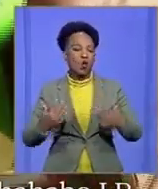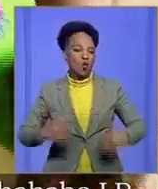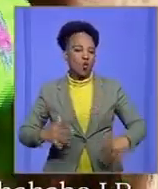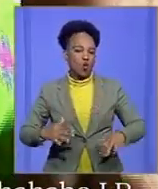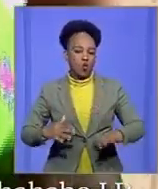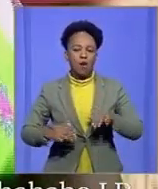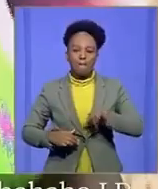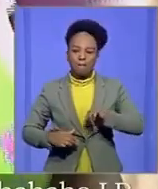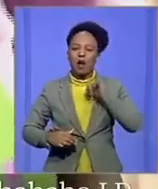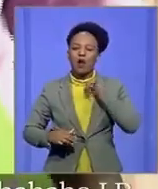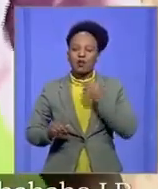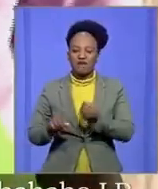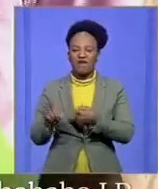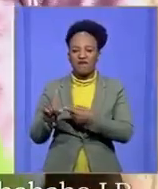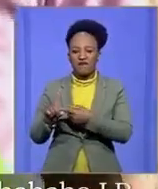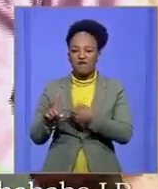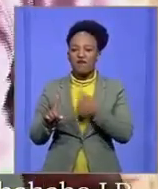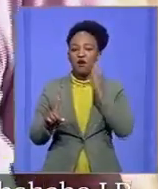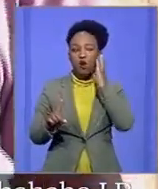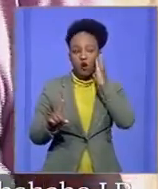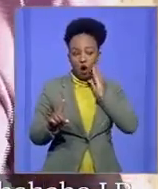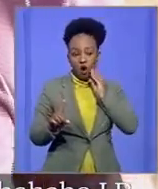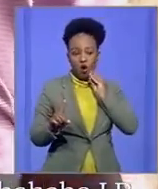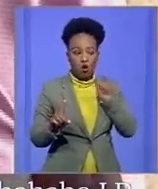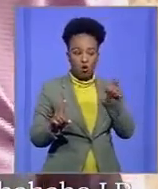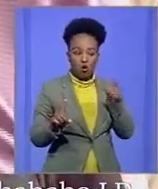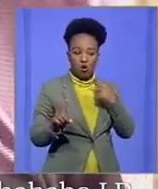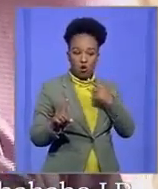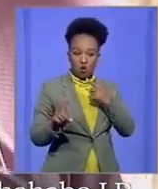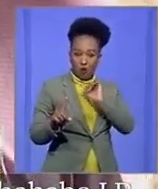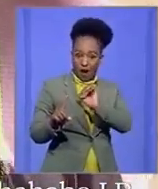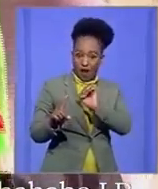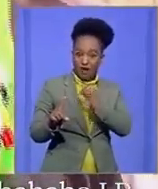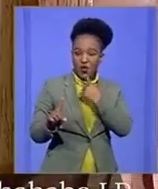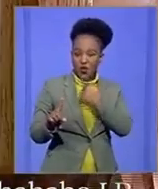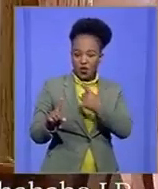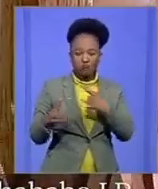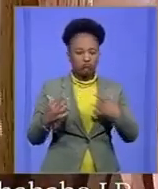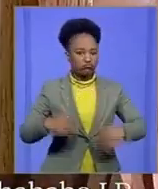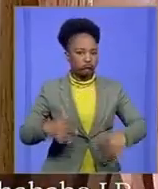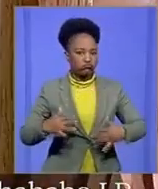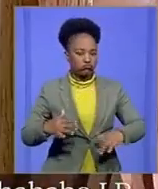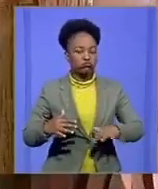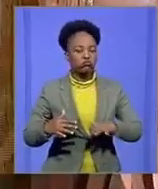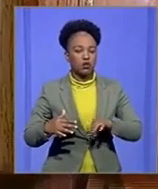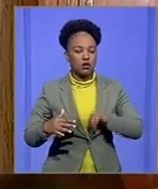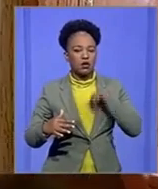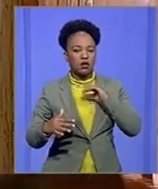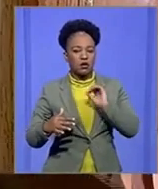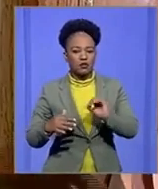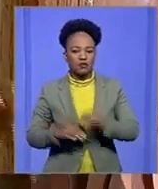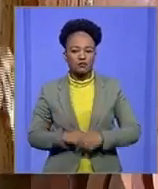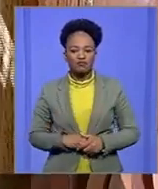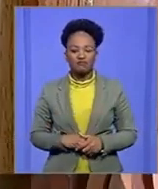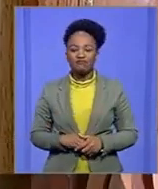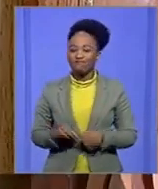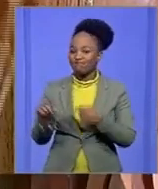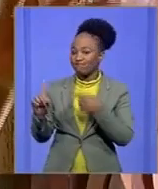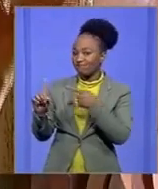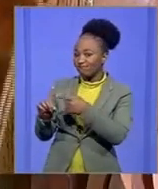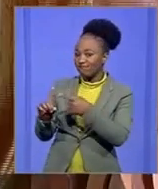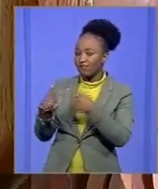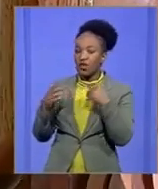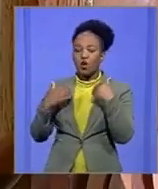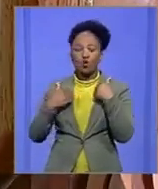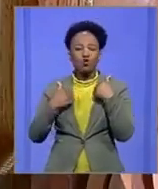gagwe. Magolo a ge o re Makhadzi ke seeta sa kholofelo go baswa ka yena. Re a re a ba ka Makhadzi o re Makhadzi o thomile